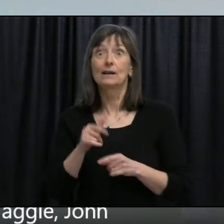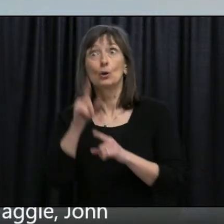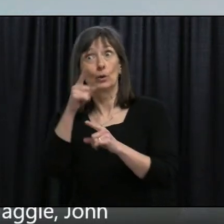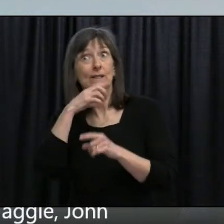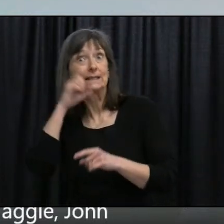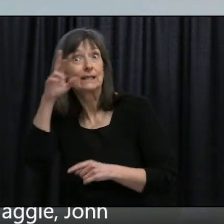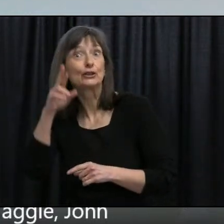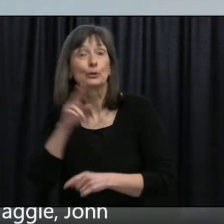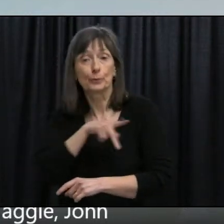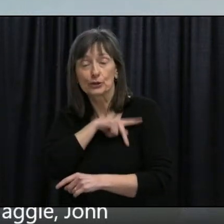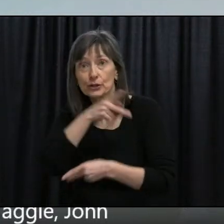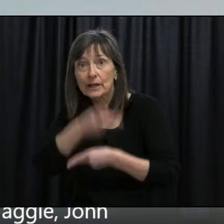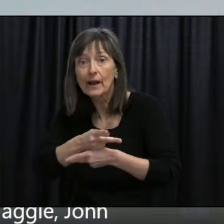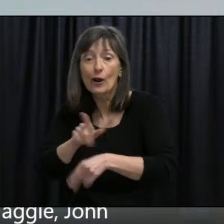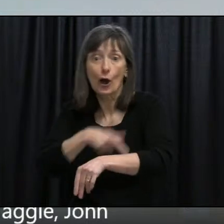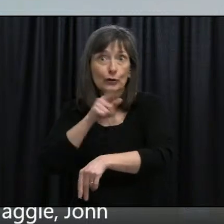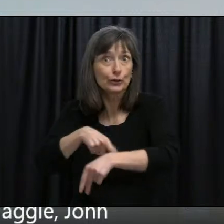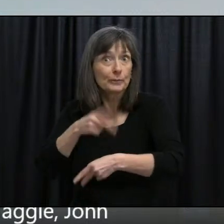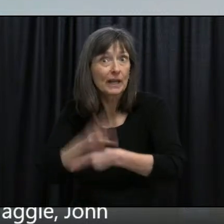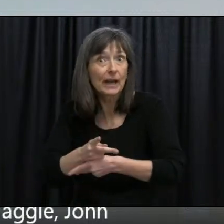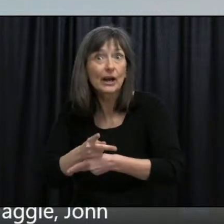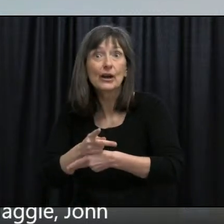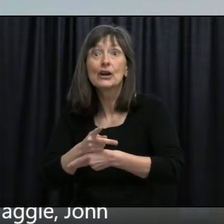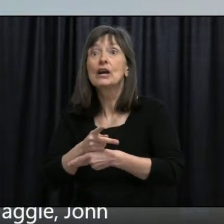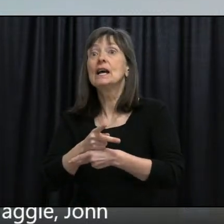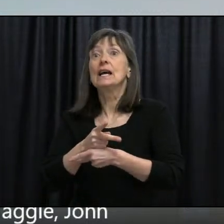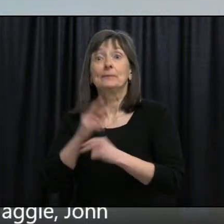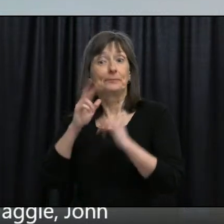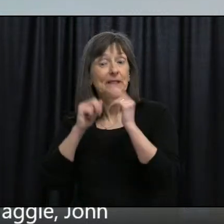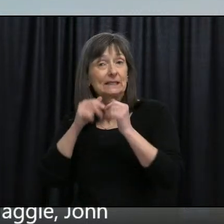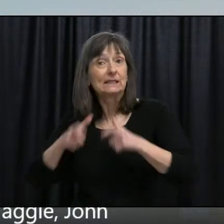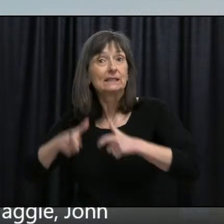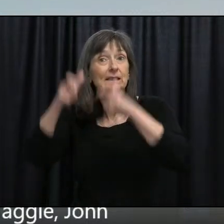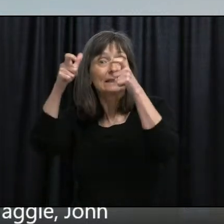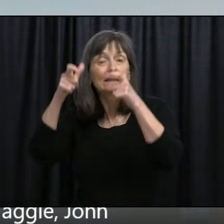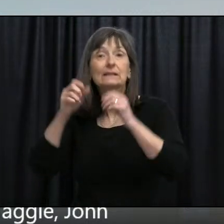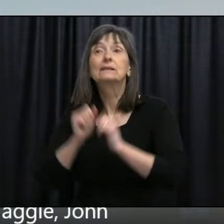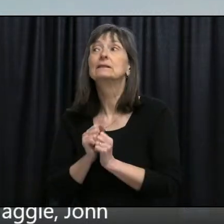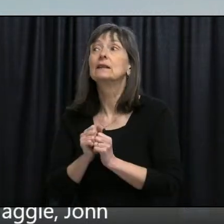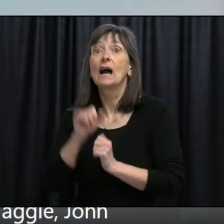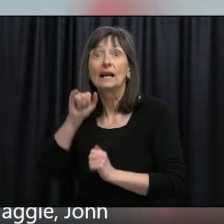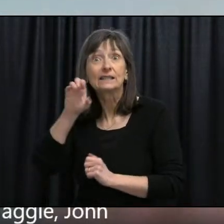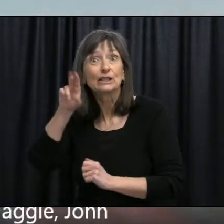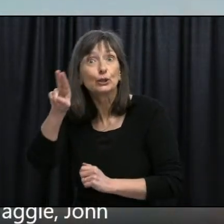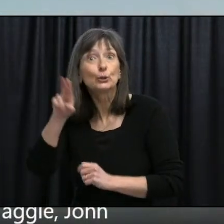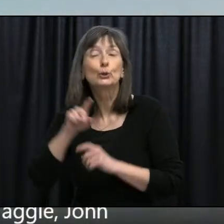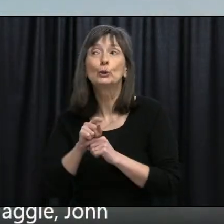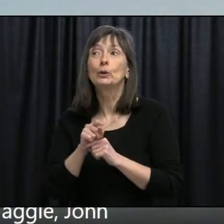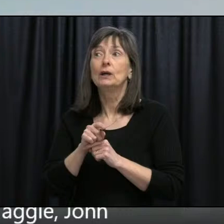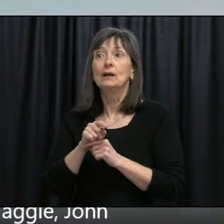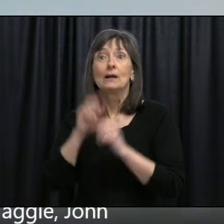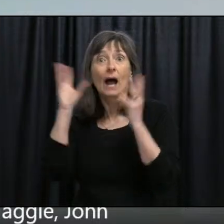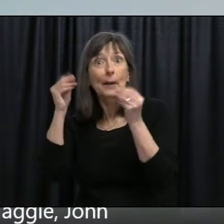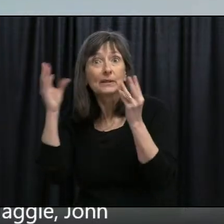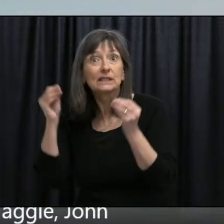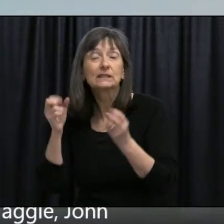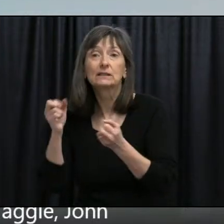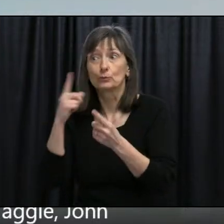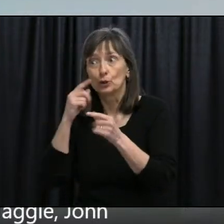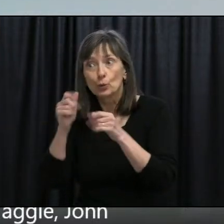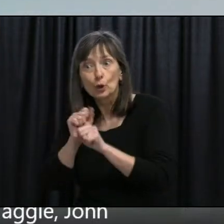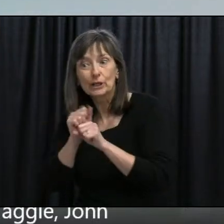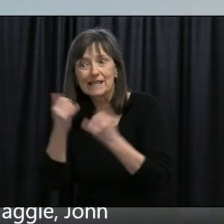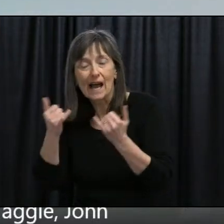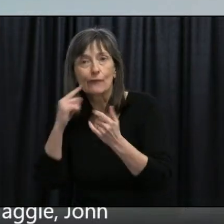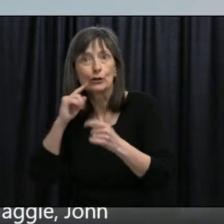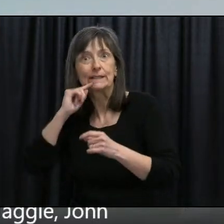personal care homes, long-term care. We've done COVID units, ER, ICU. We're working out through other